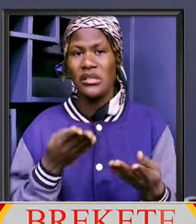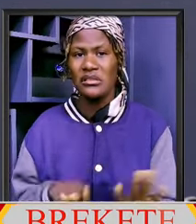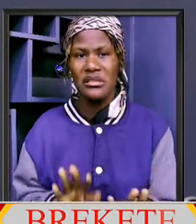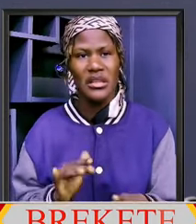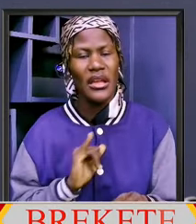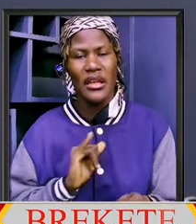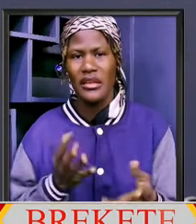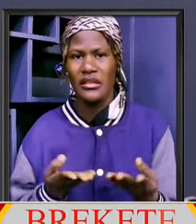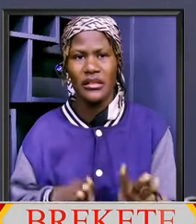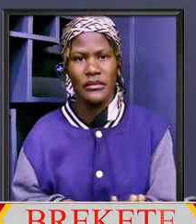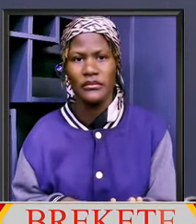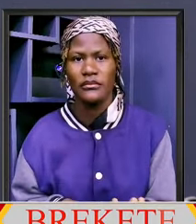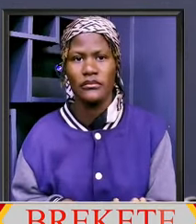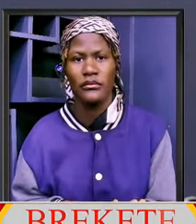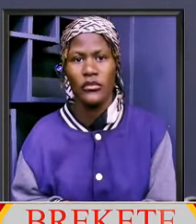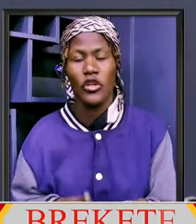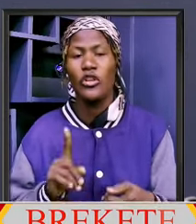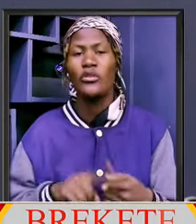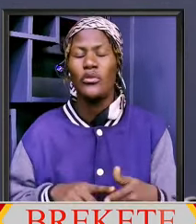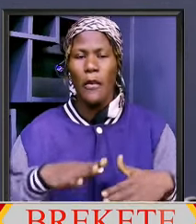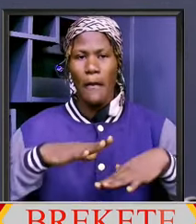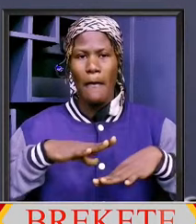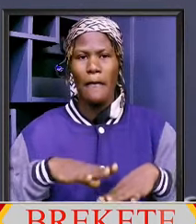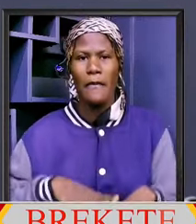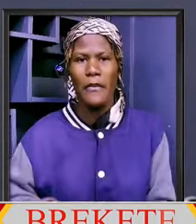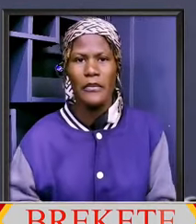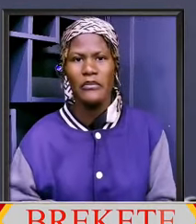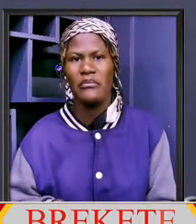If I go toilet, to bend down na problem.